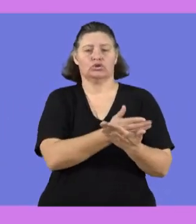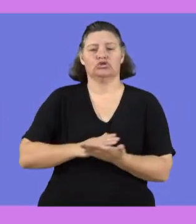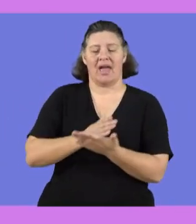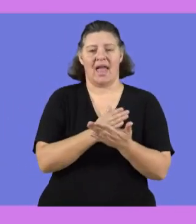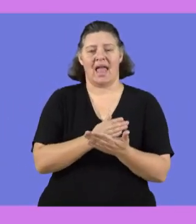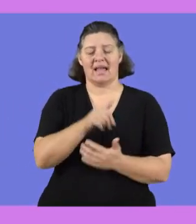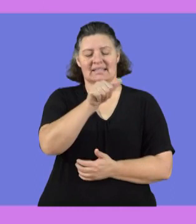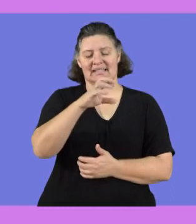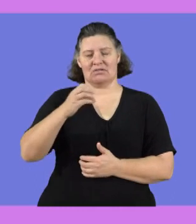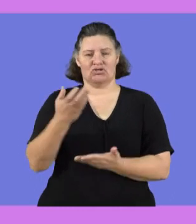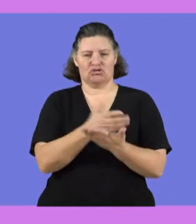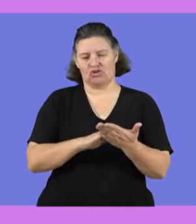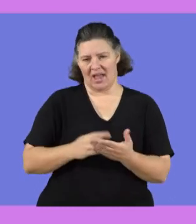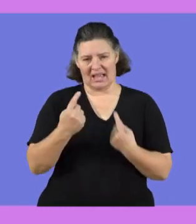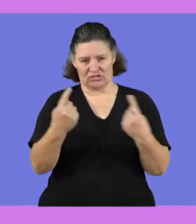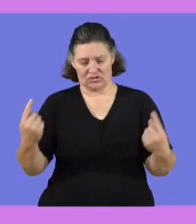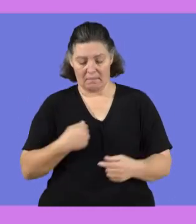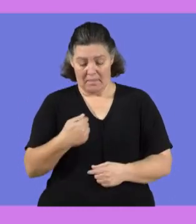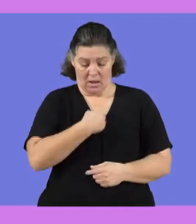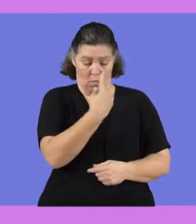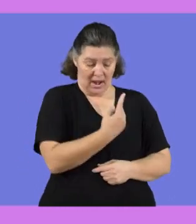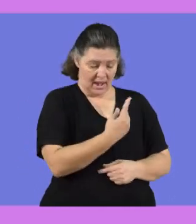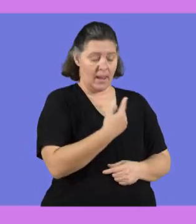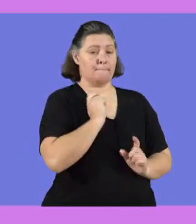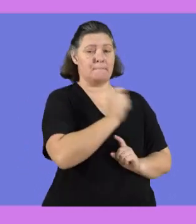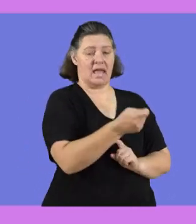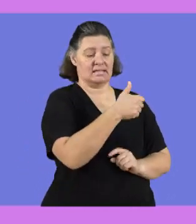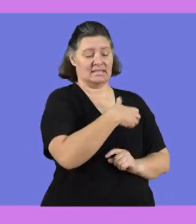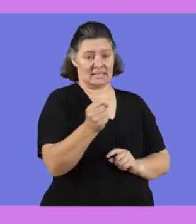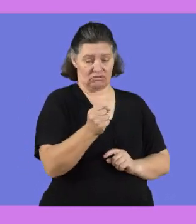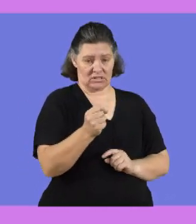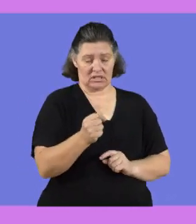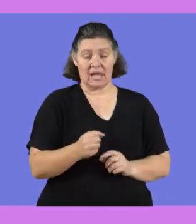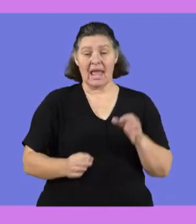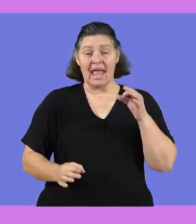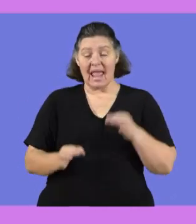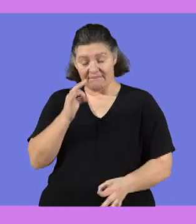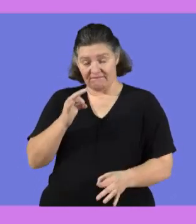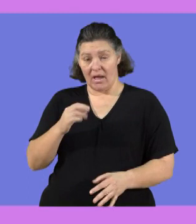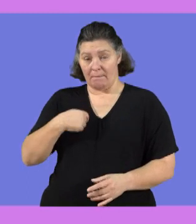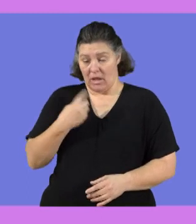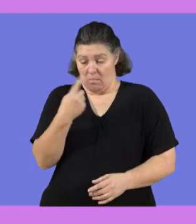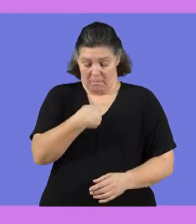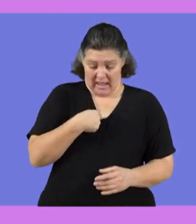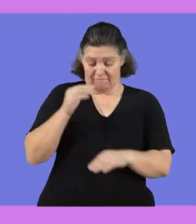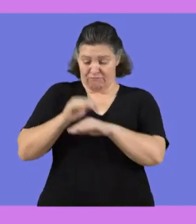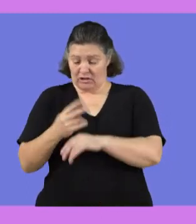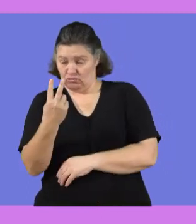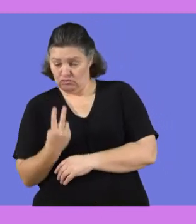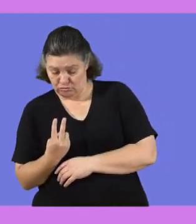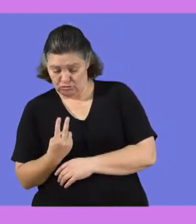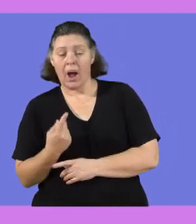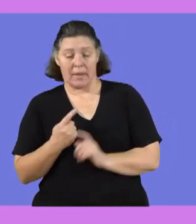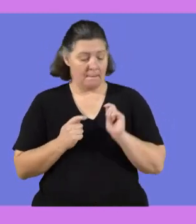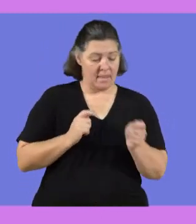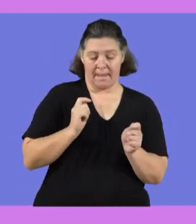therefore they will share the 600 rand. So if they are two, we will say 600 rand divide by